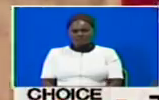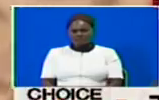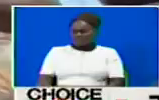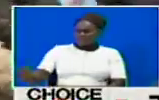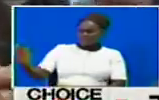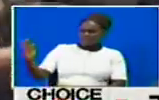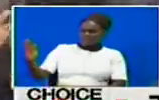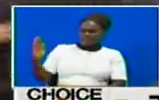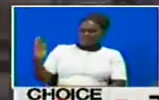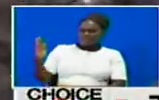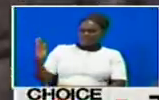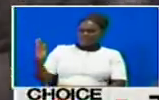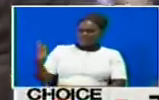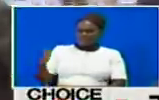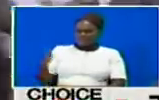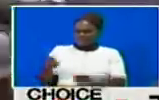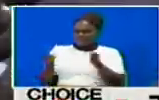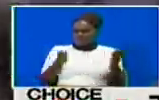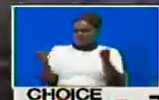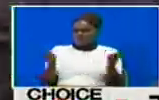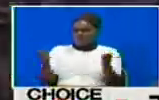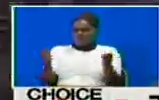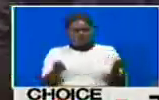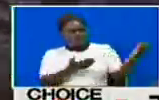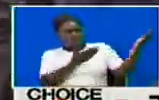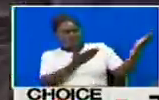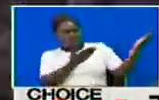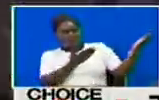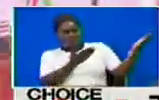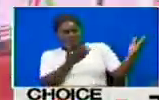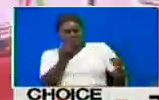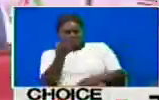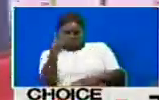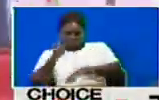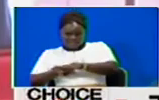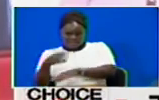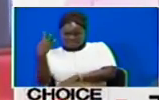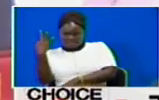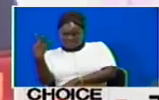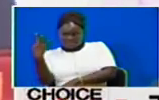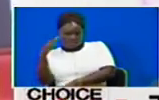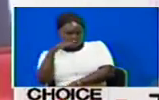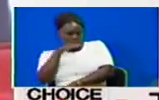Security cordon was put around the main dais to control surging crowds. At 3 p.m.,